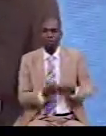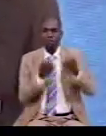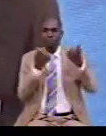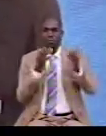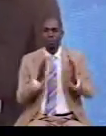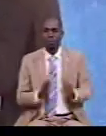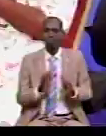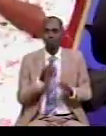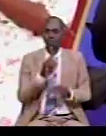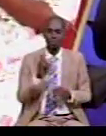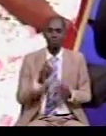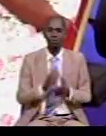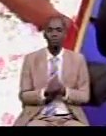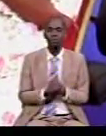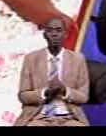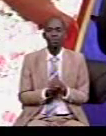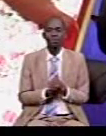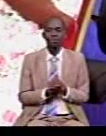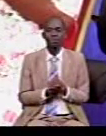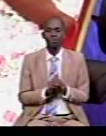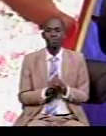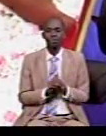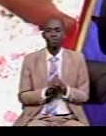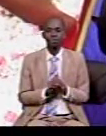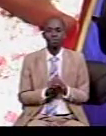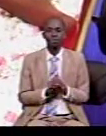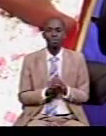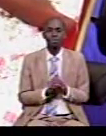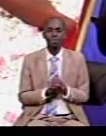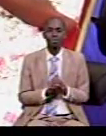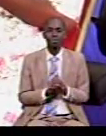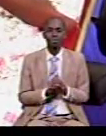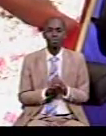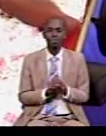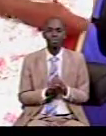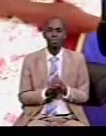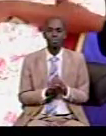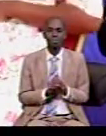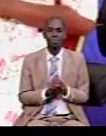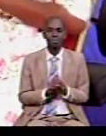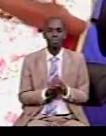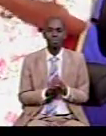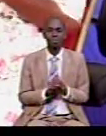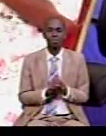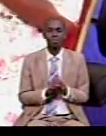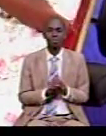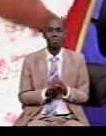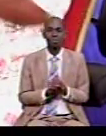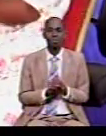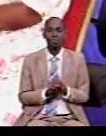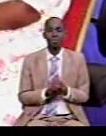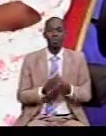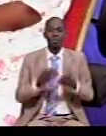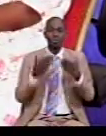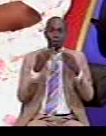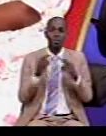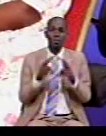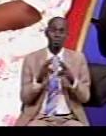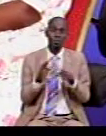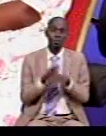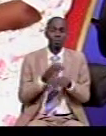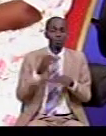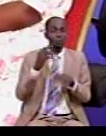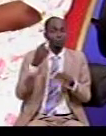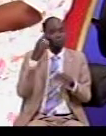Okay, thank you. So from the business perspective, we actually teach that you have